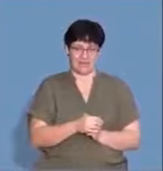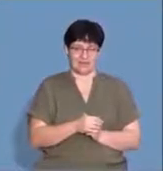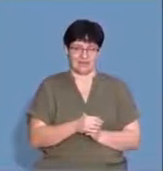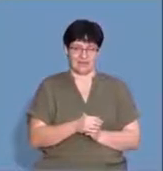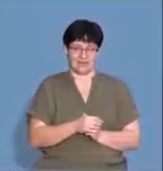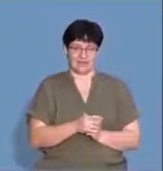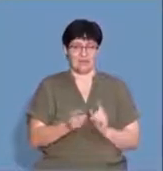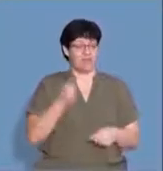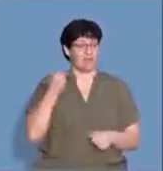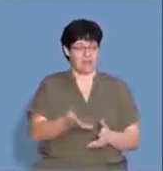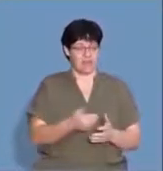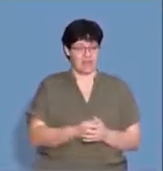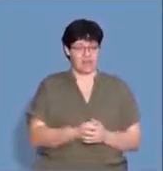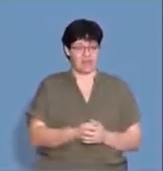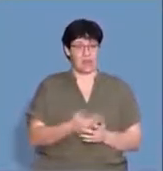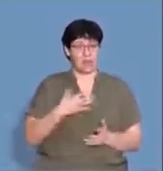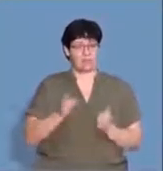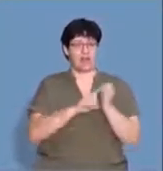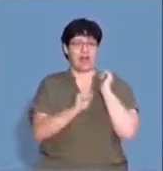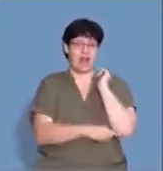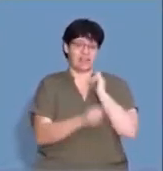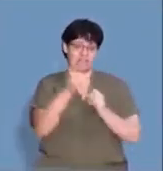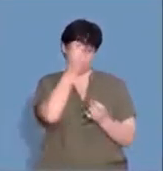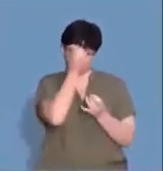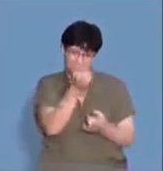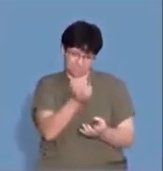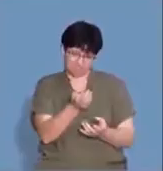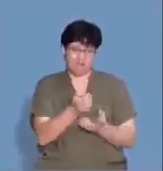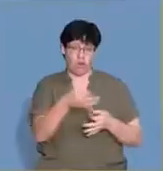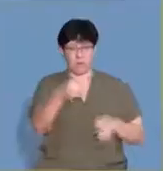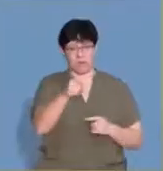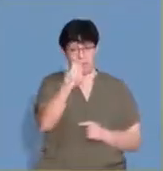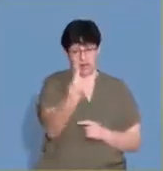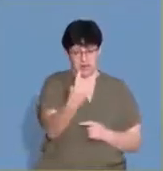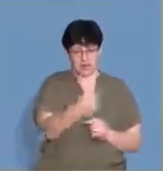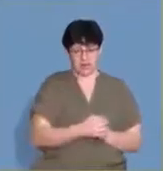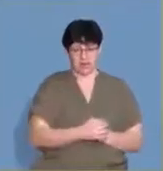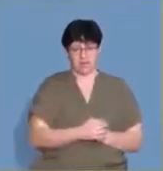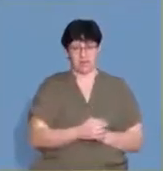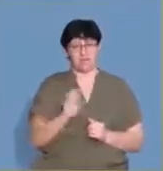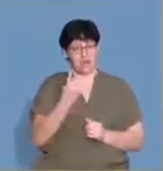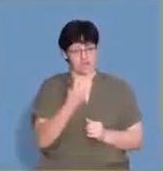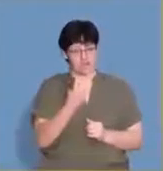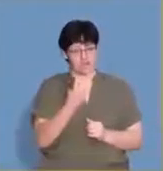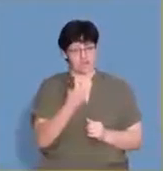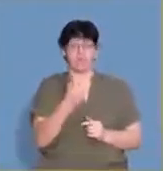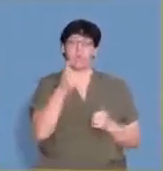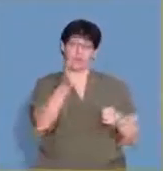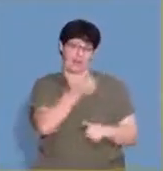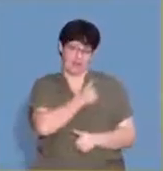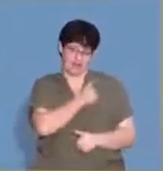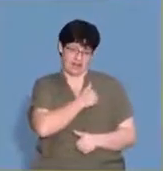Right. On that note, I just want to give you the last few hints that I have for you for the paper. First of all, I want you to say good